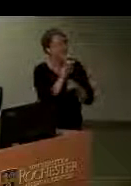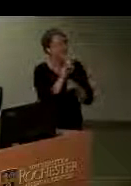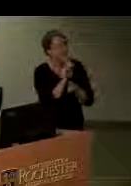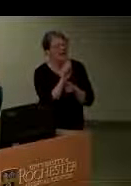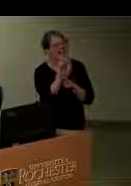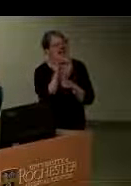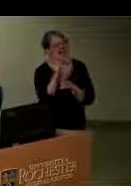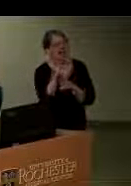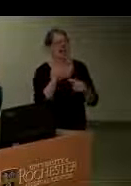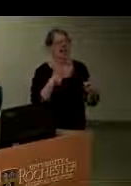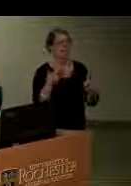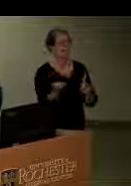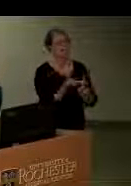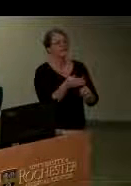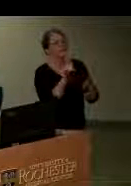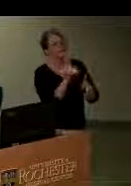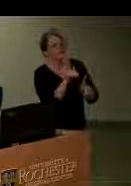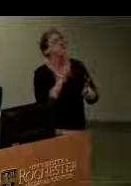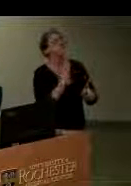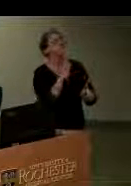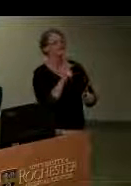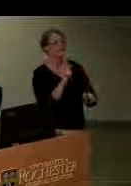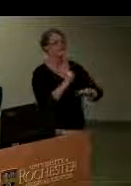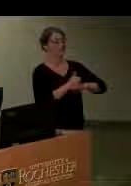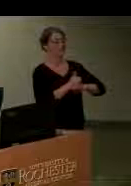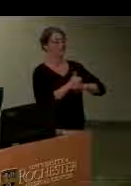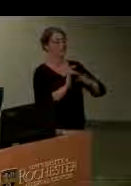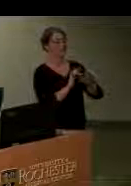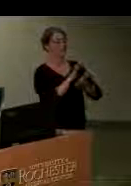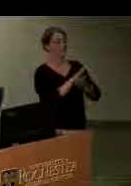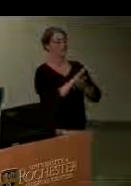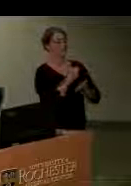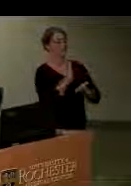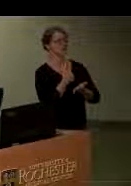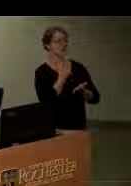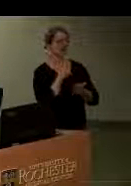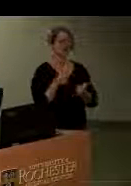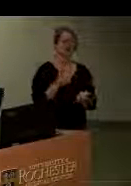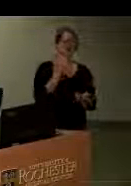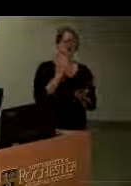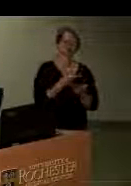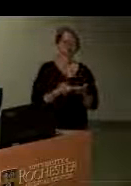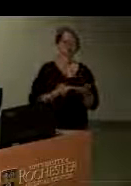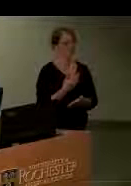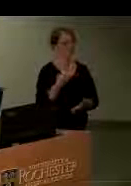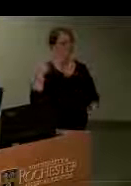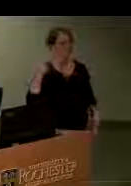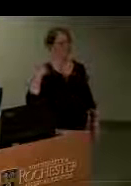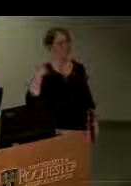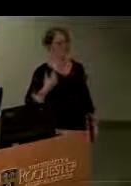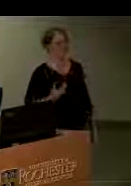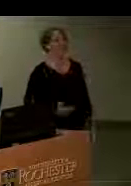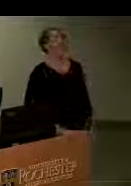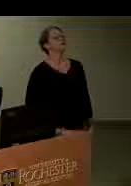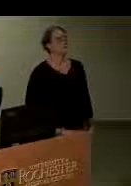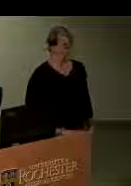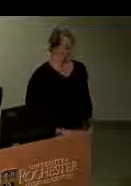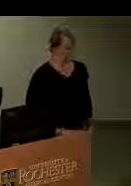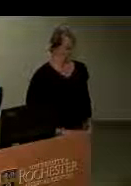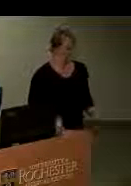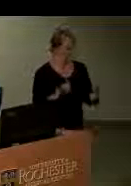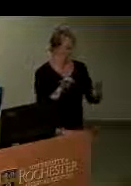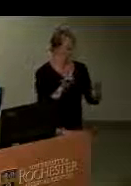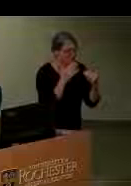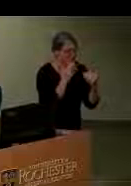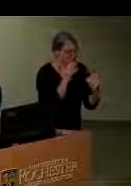build a medical school. We can do this. And he said, good, you're the new dean. I said, oh, well,